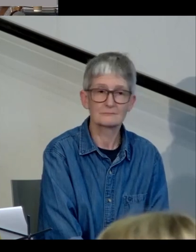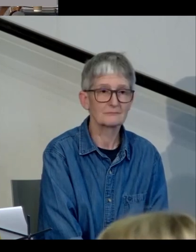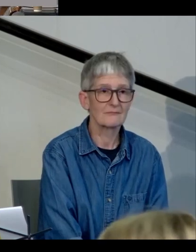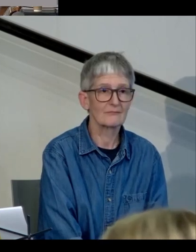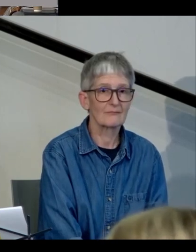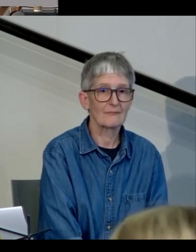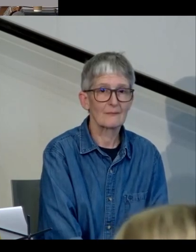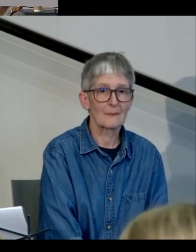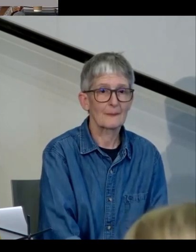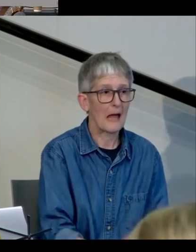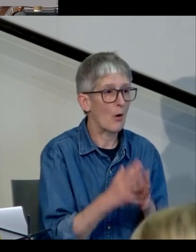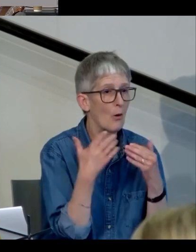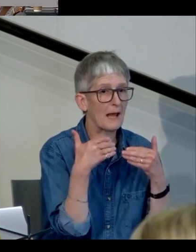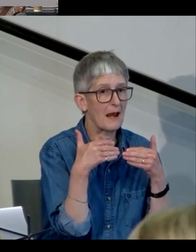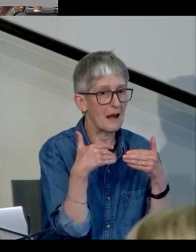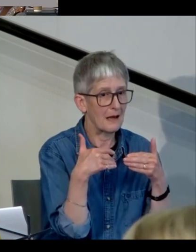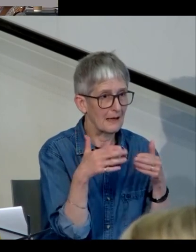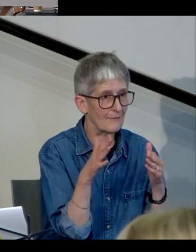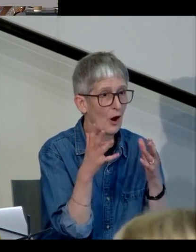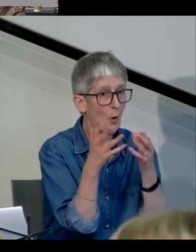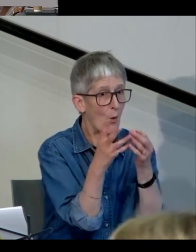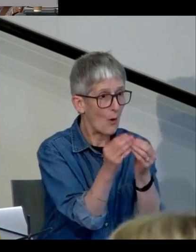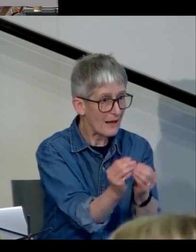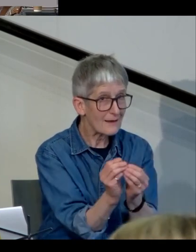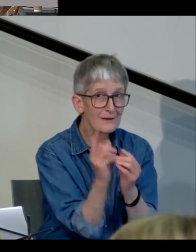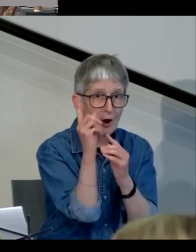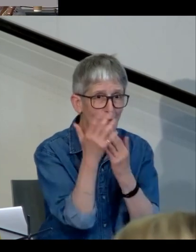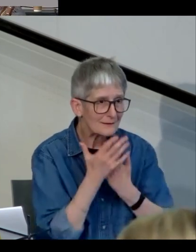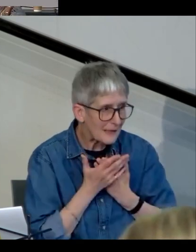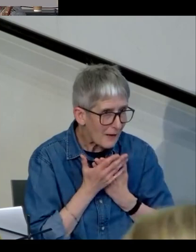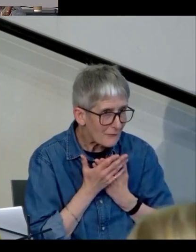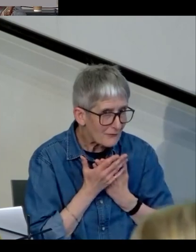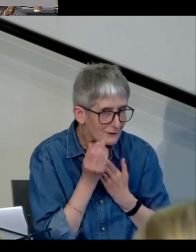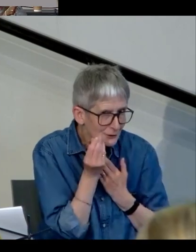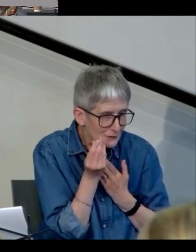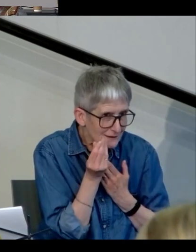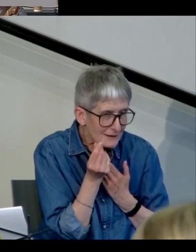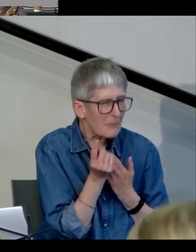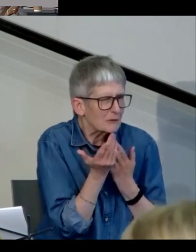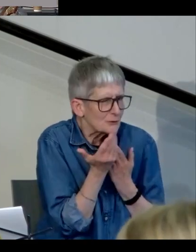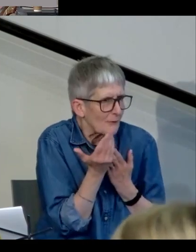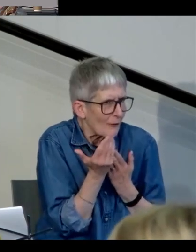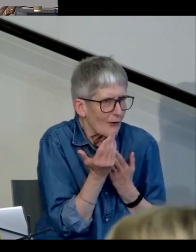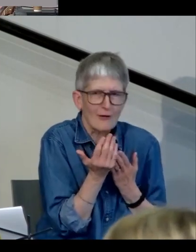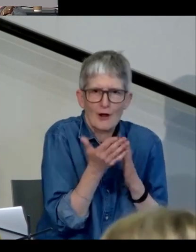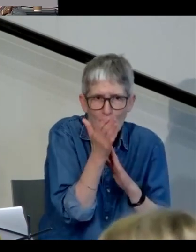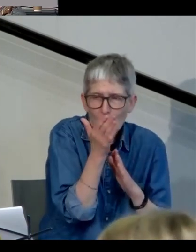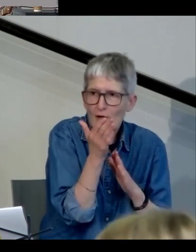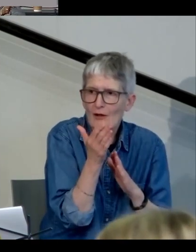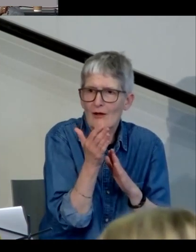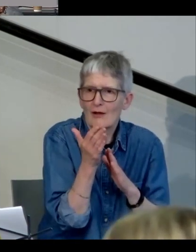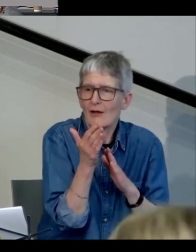we're going to be leaving with God's love in a moment. Just before we do so, I just thought